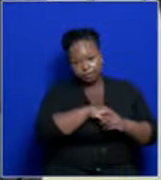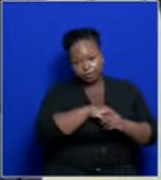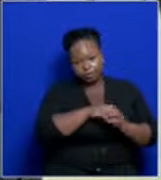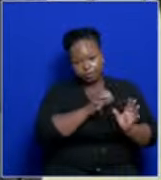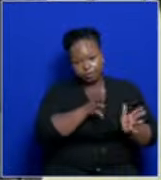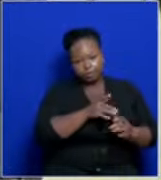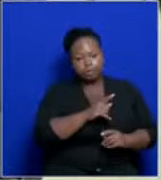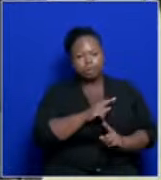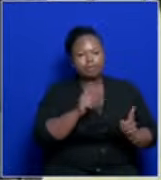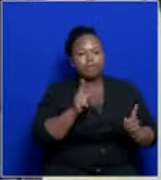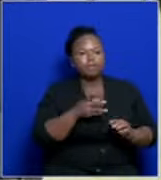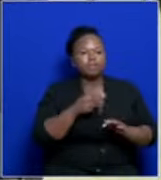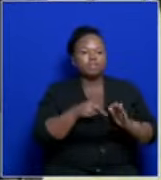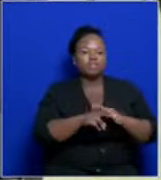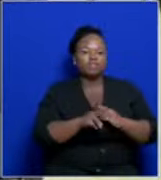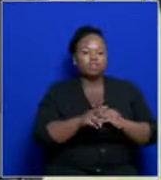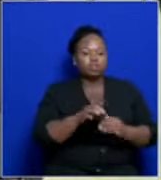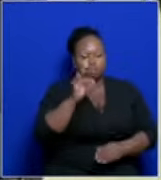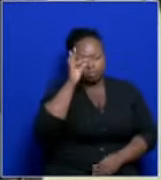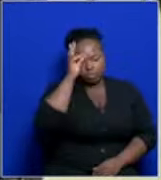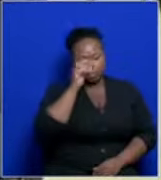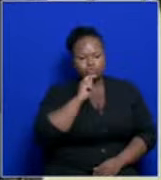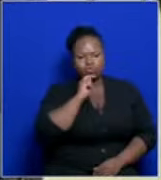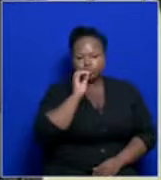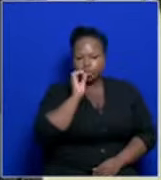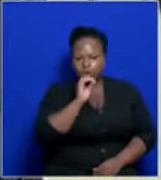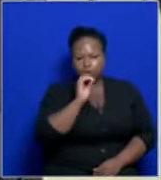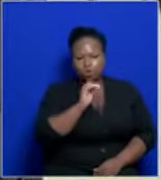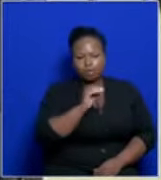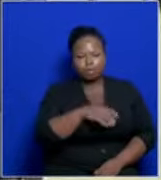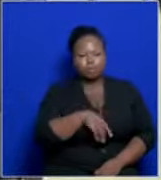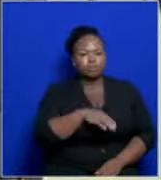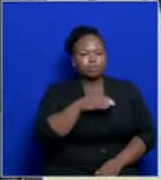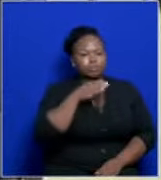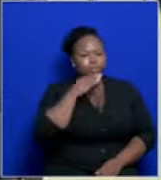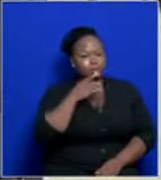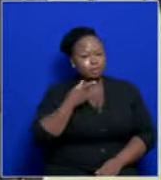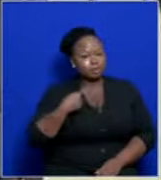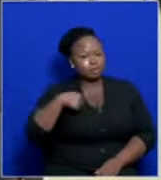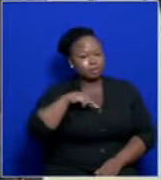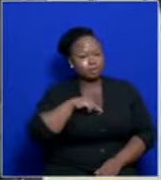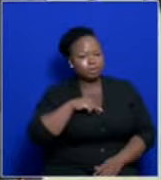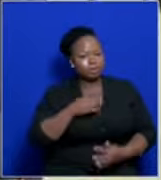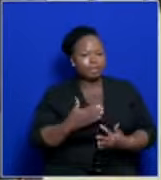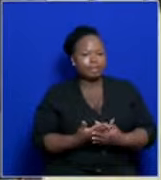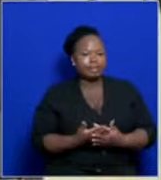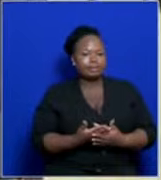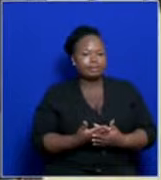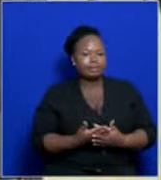there is police involvement, which means it will be our case. And if it is our